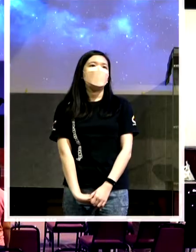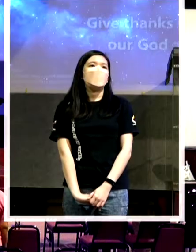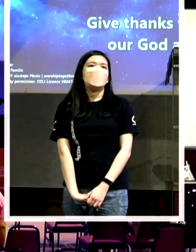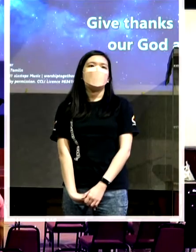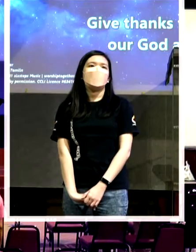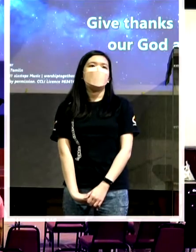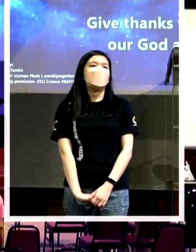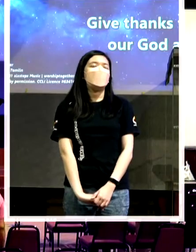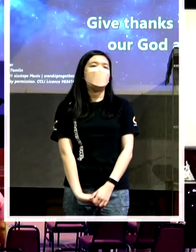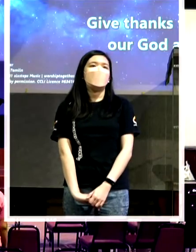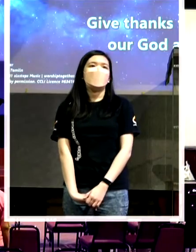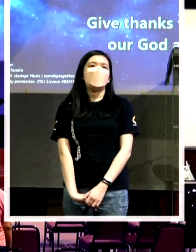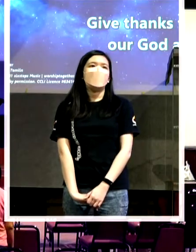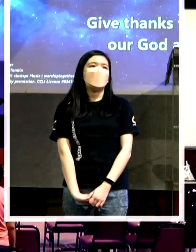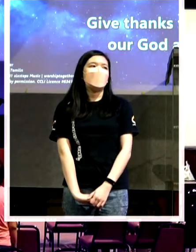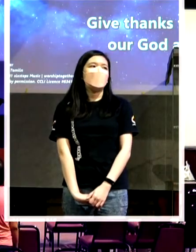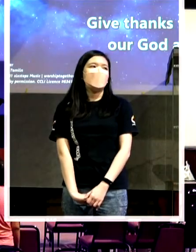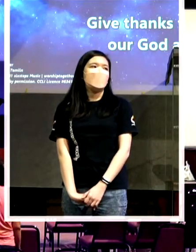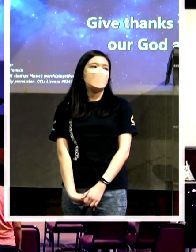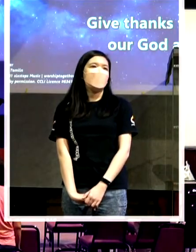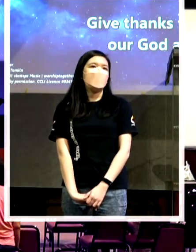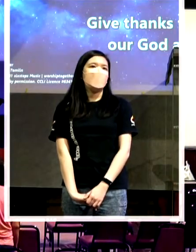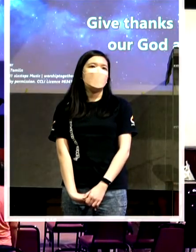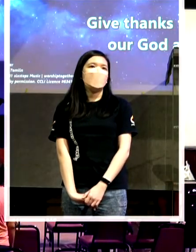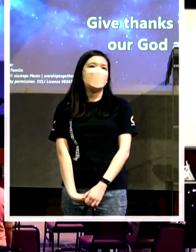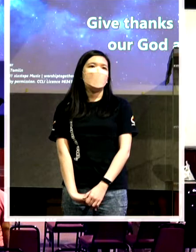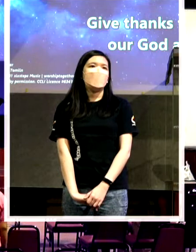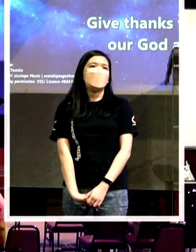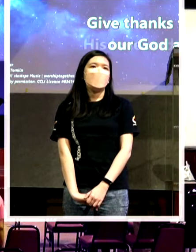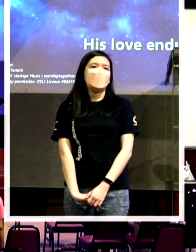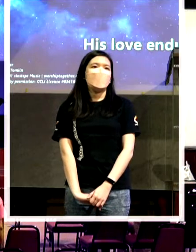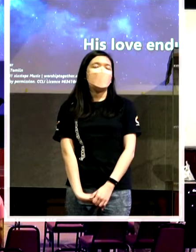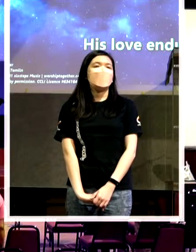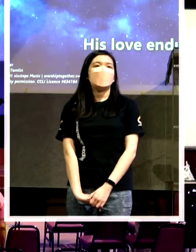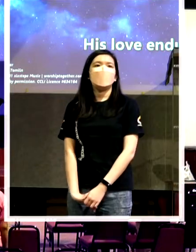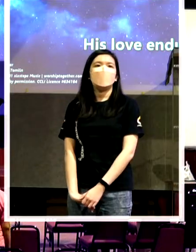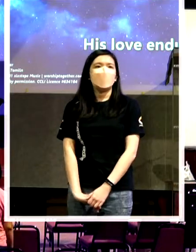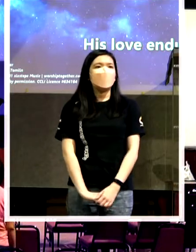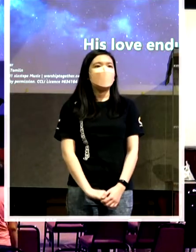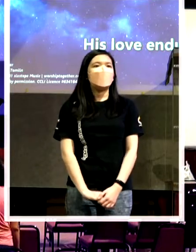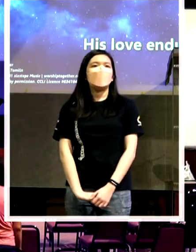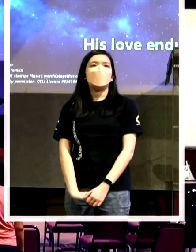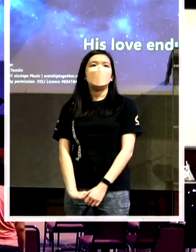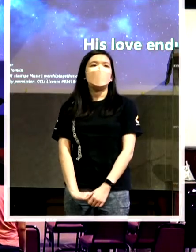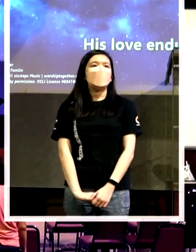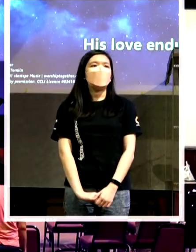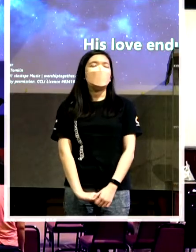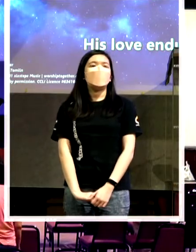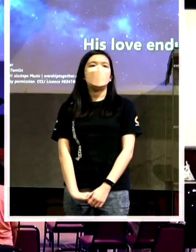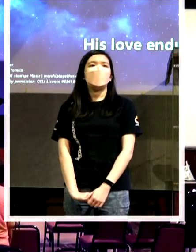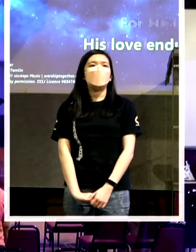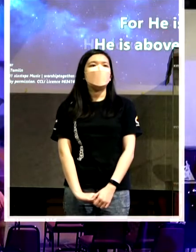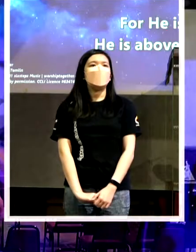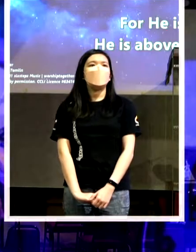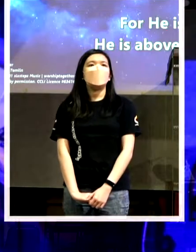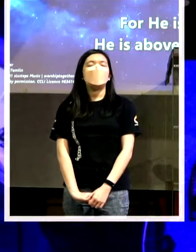To the Lord, our God and King, his love endures